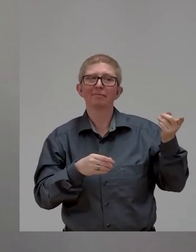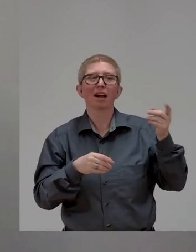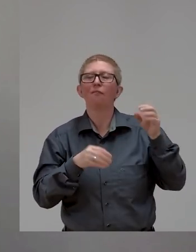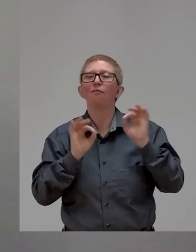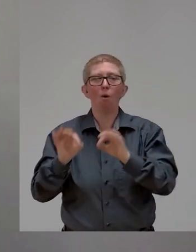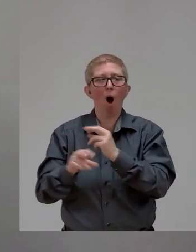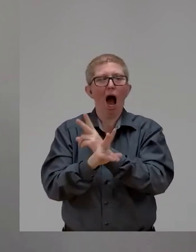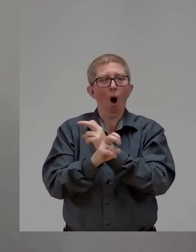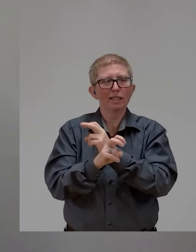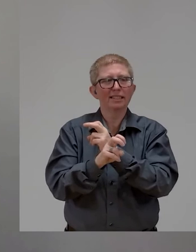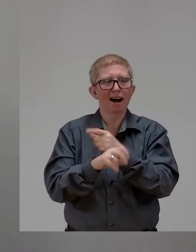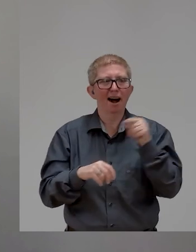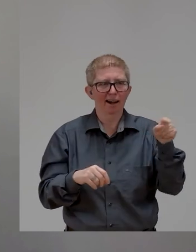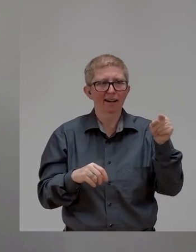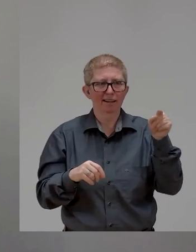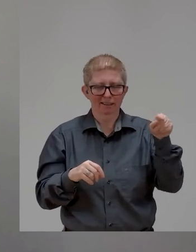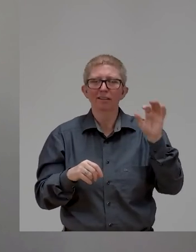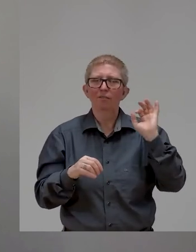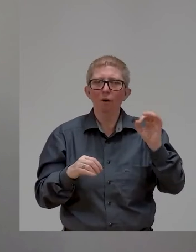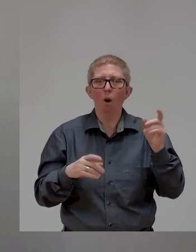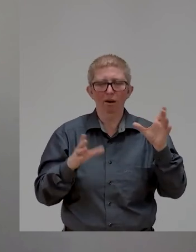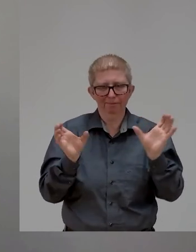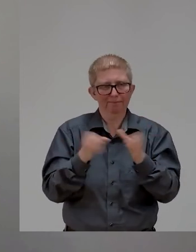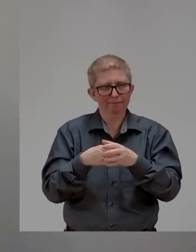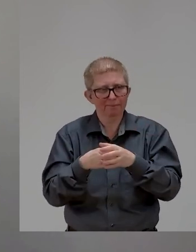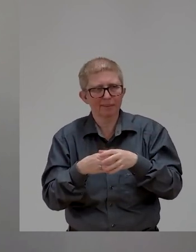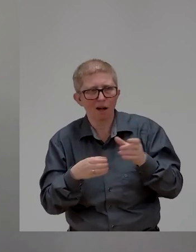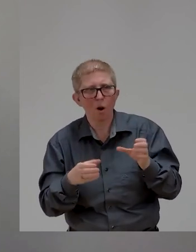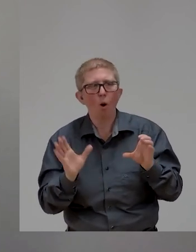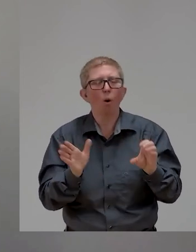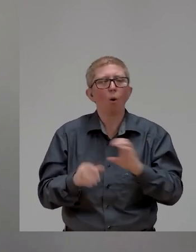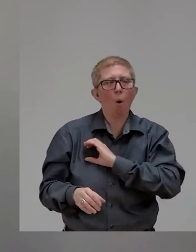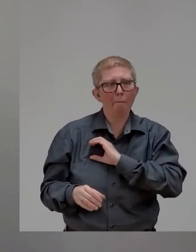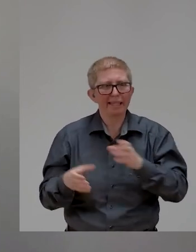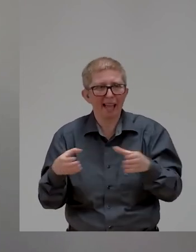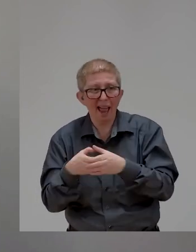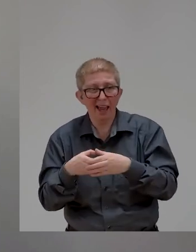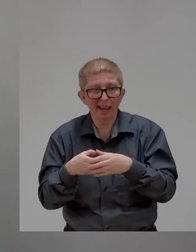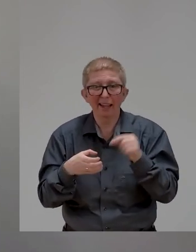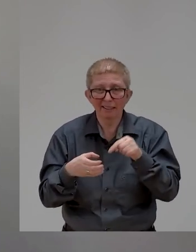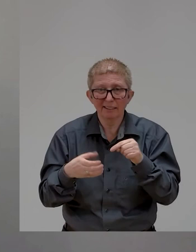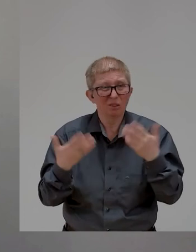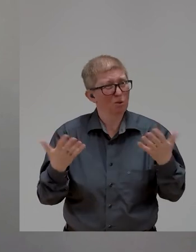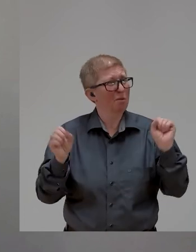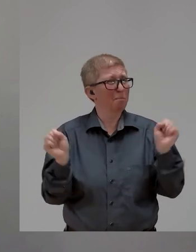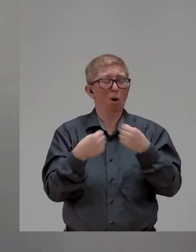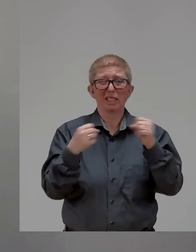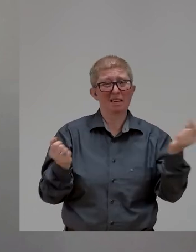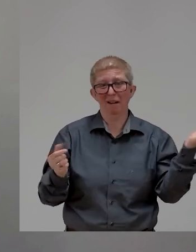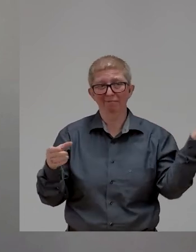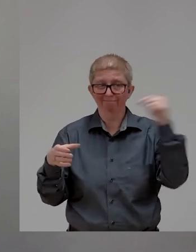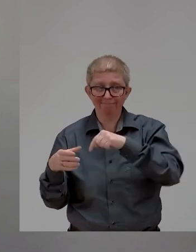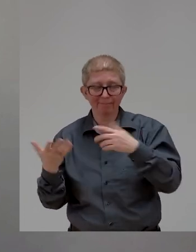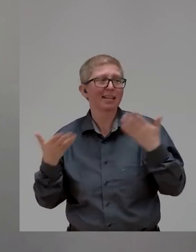UN. And she has sent us through a video message. So Please, can we roll the video and just for a